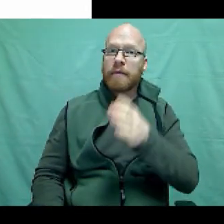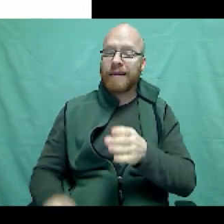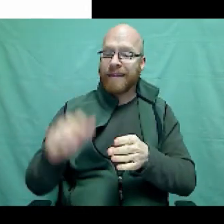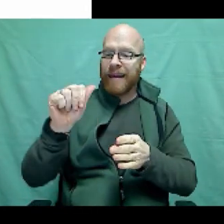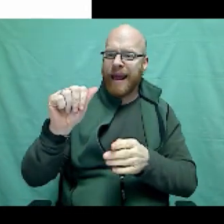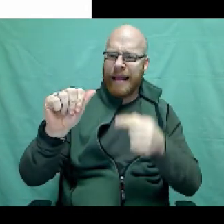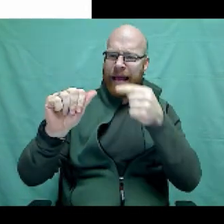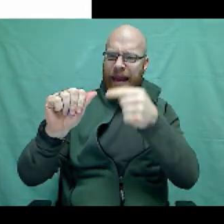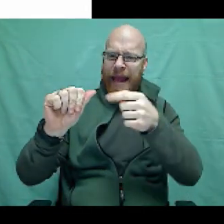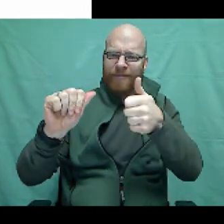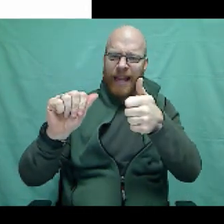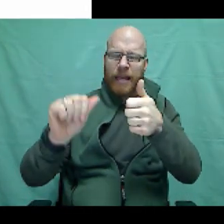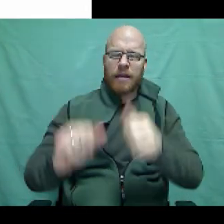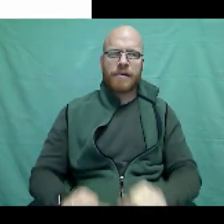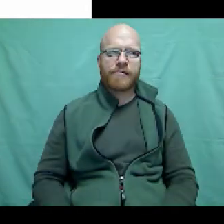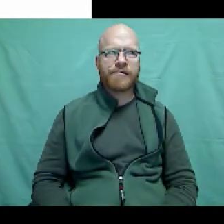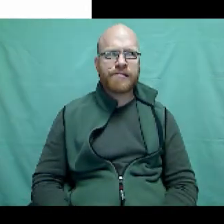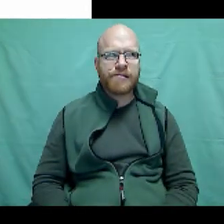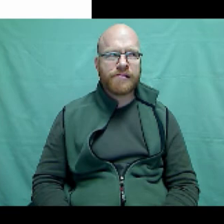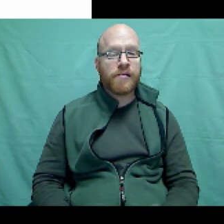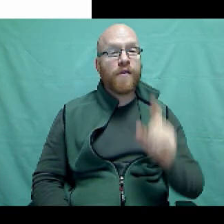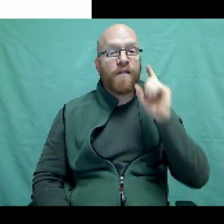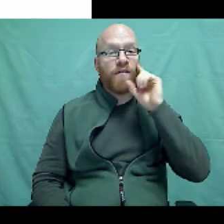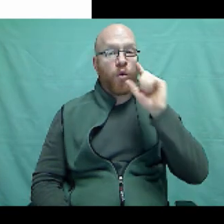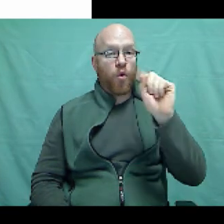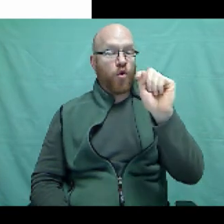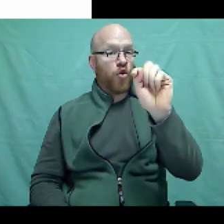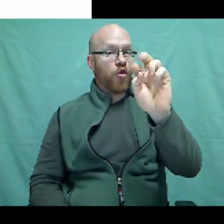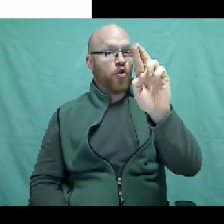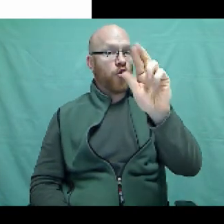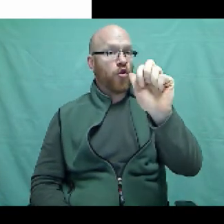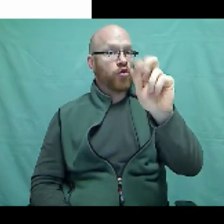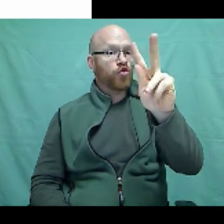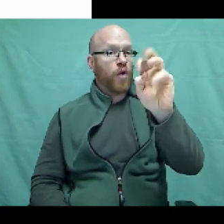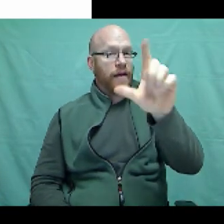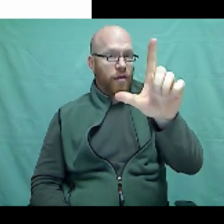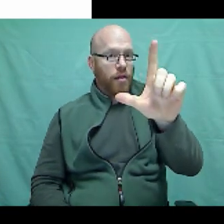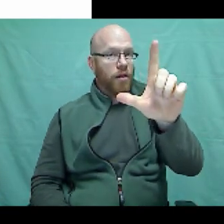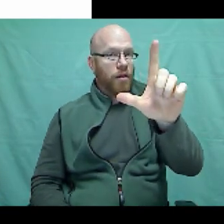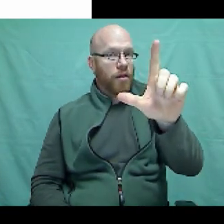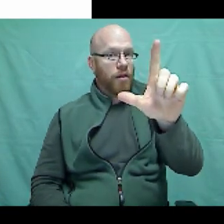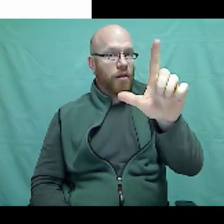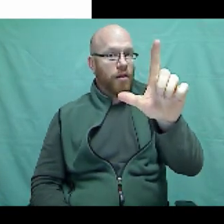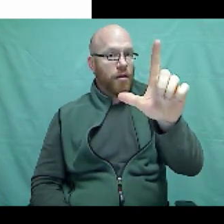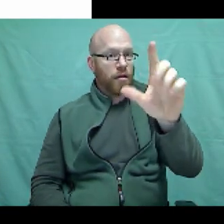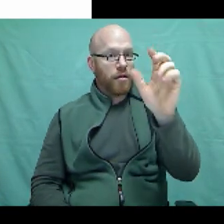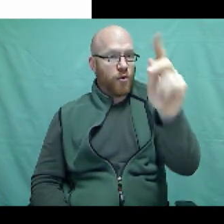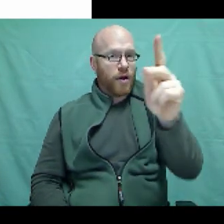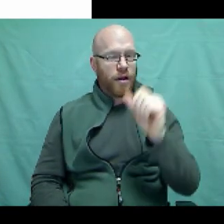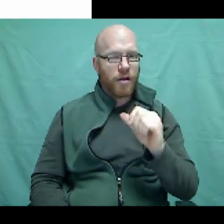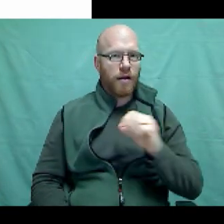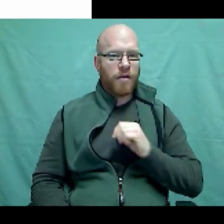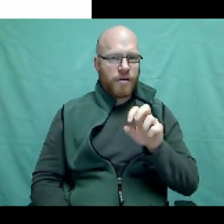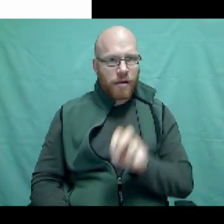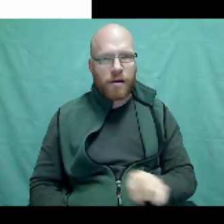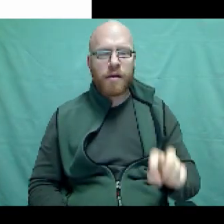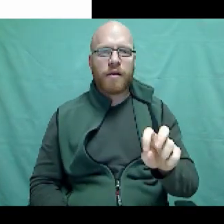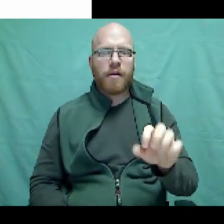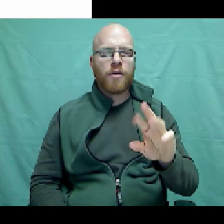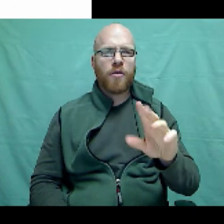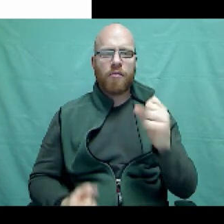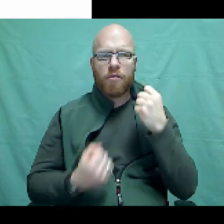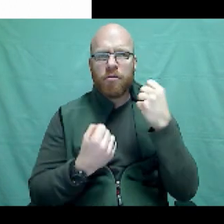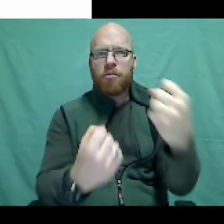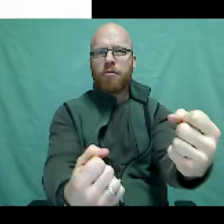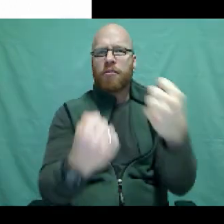reasonable. Now A, -10. Now we're talking about traveling now, and distance driven or